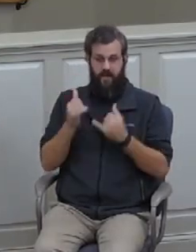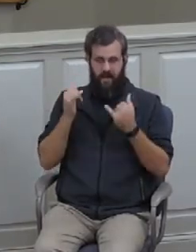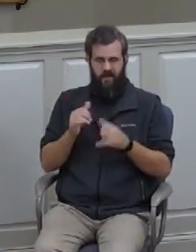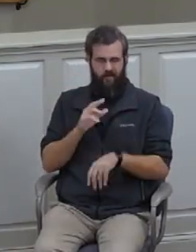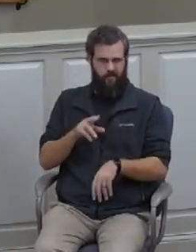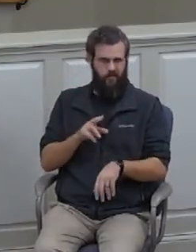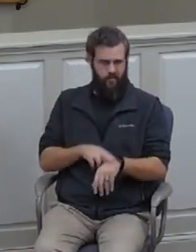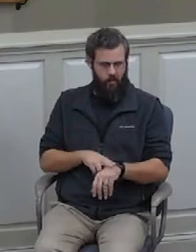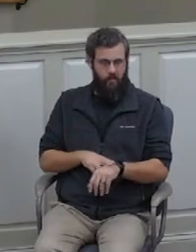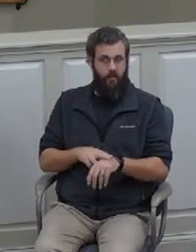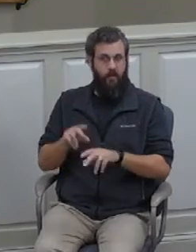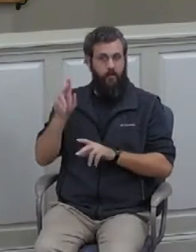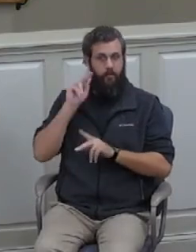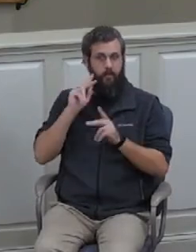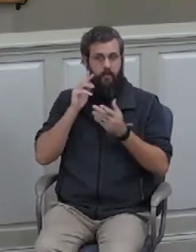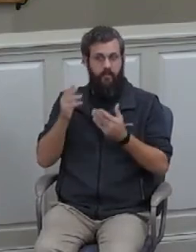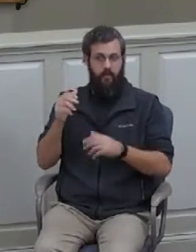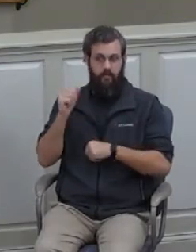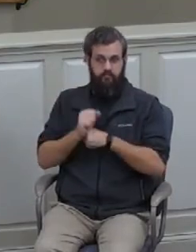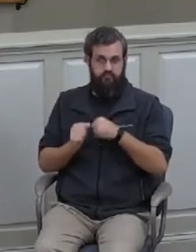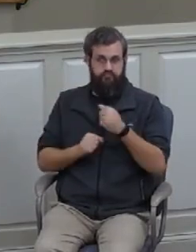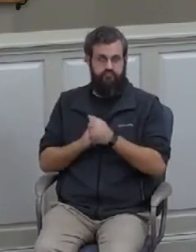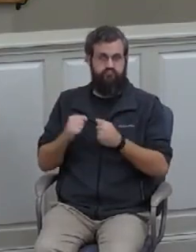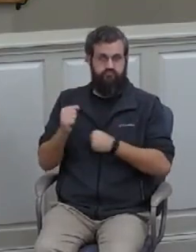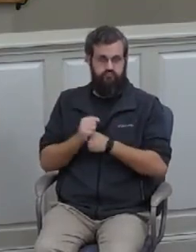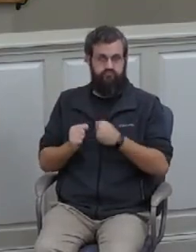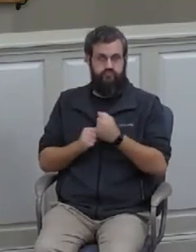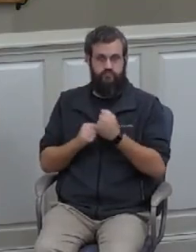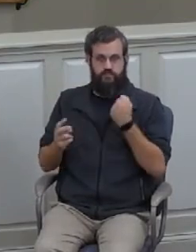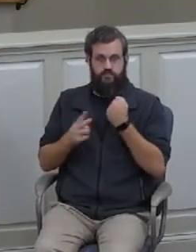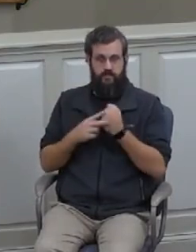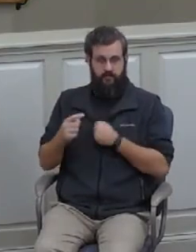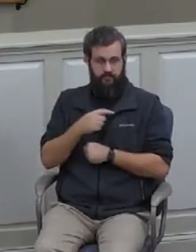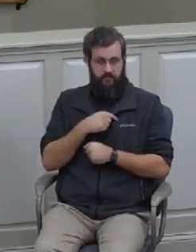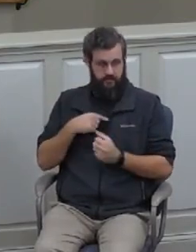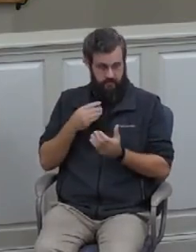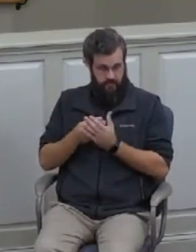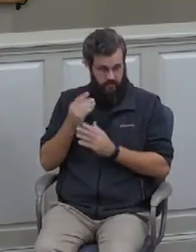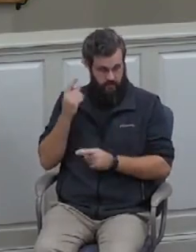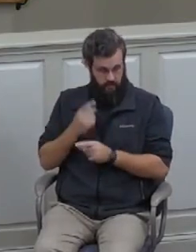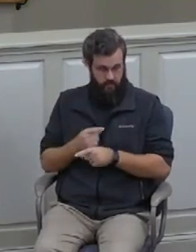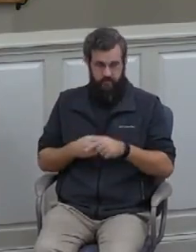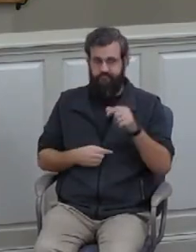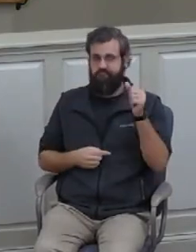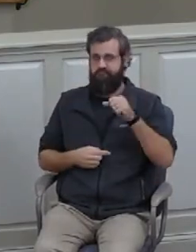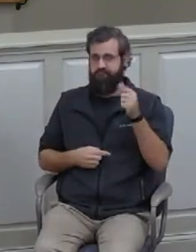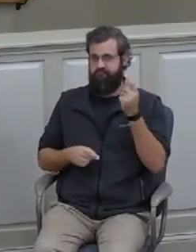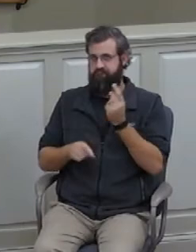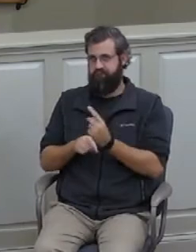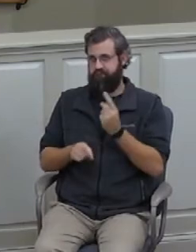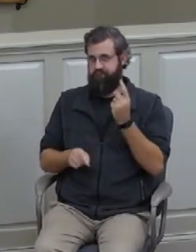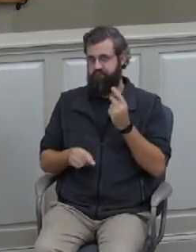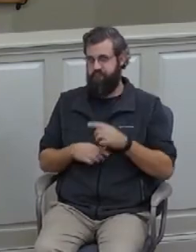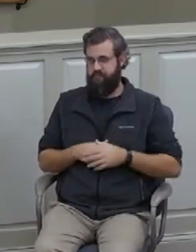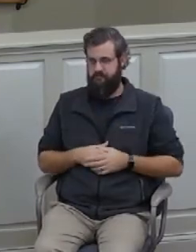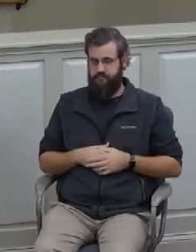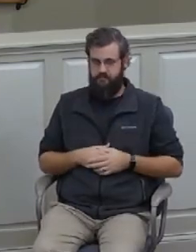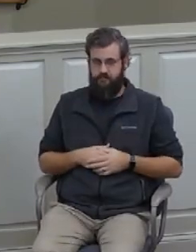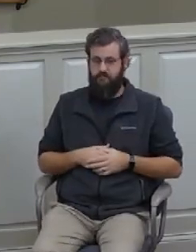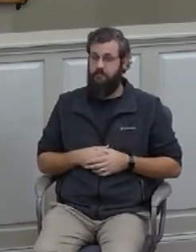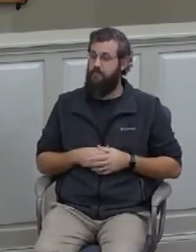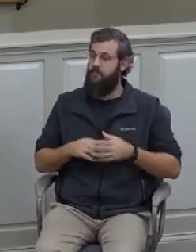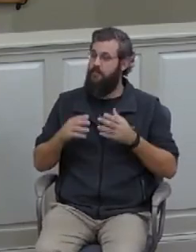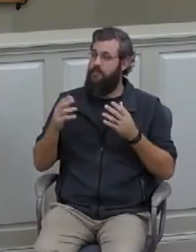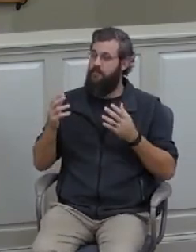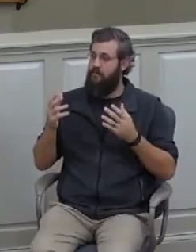while construction people on site will save us money ultimately. Is that correct? Yeah. That's correct. It would be